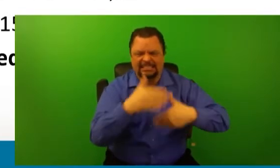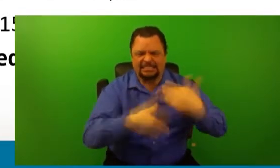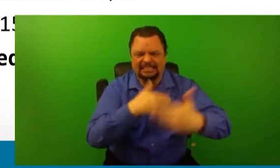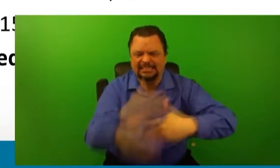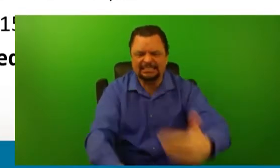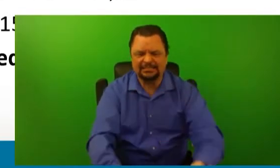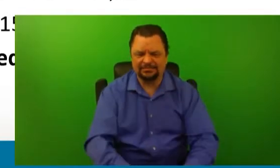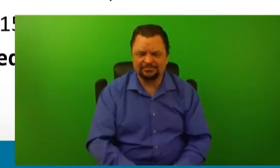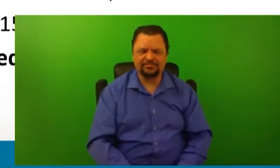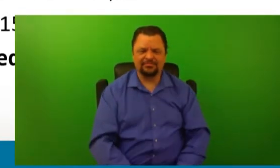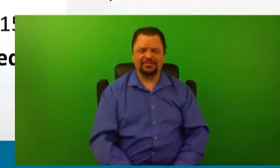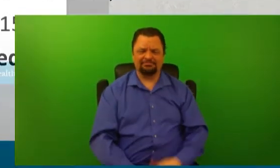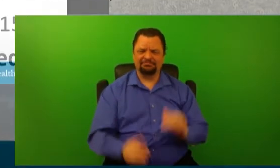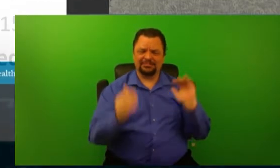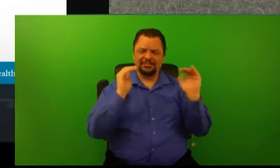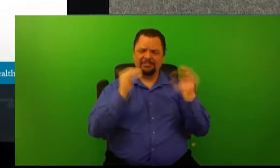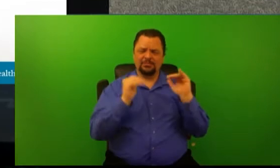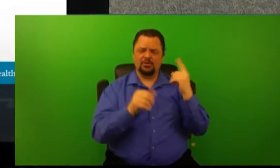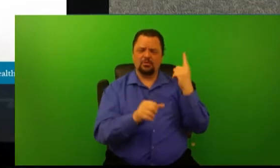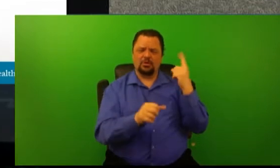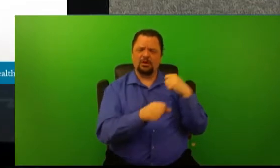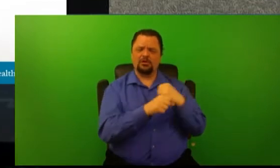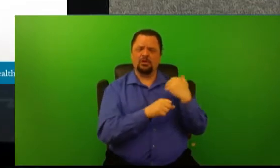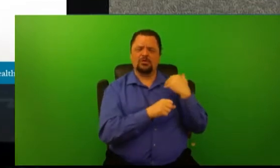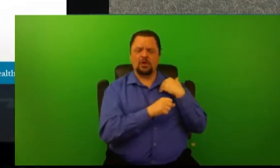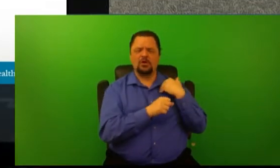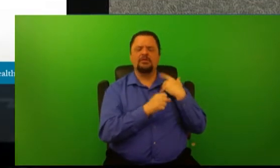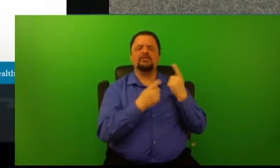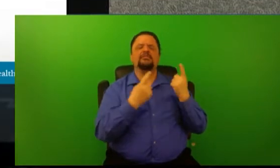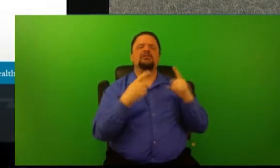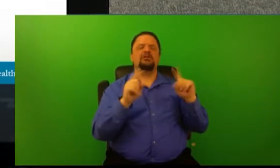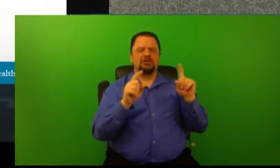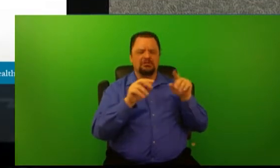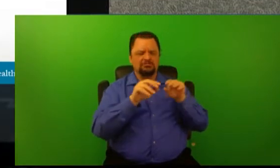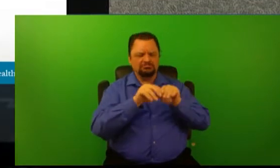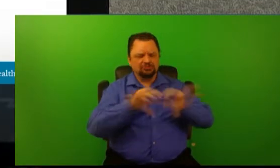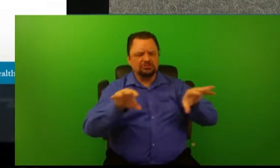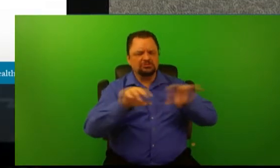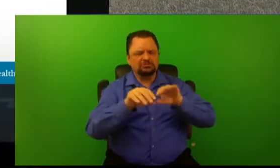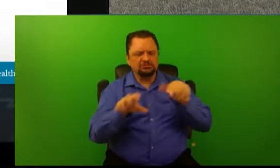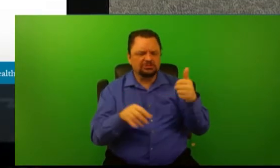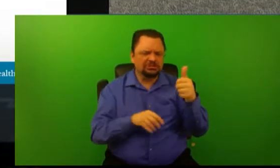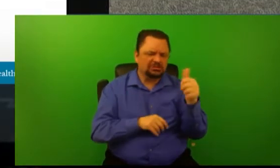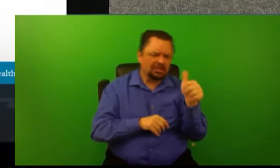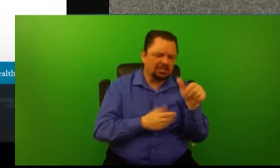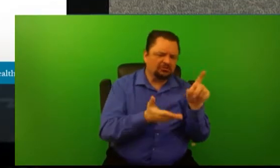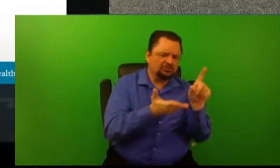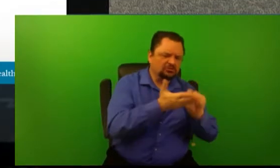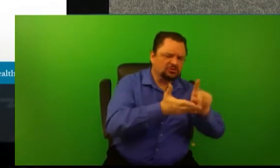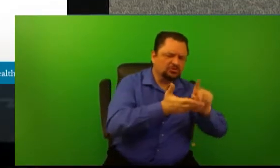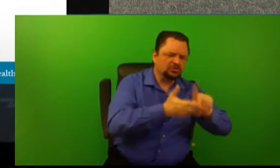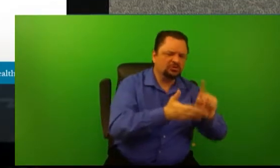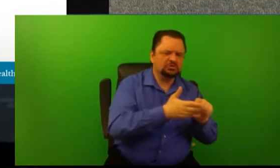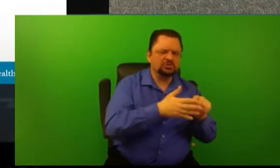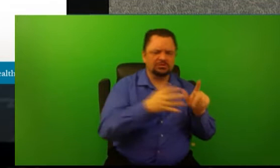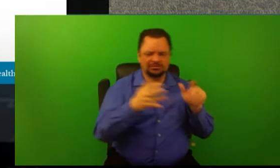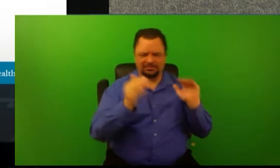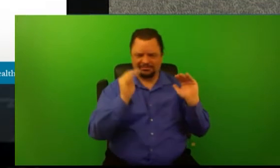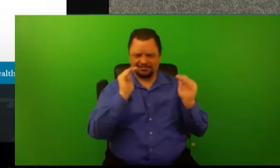typical year, our agency would release approximately 10 news releases per year. So just reflecting on